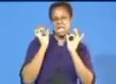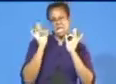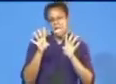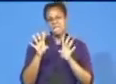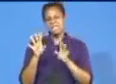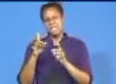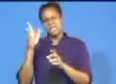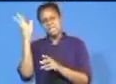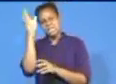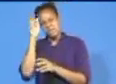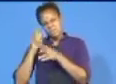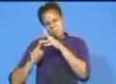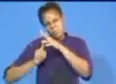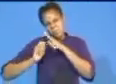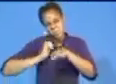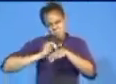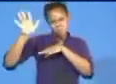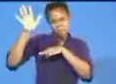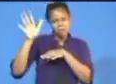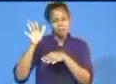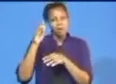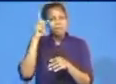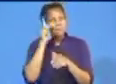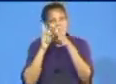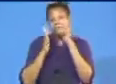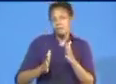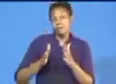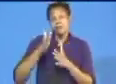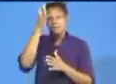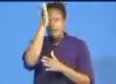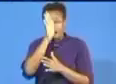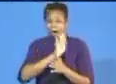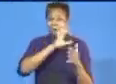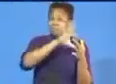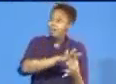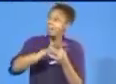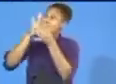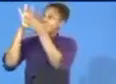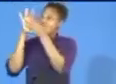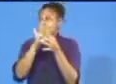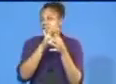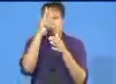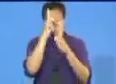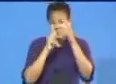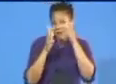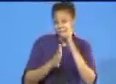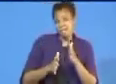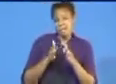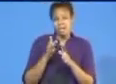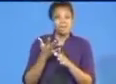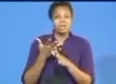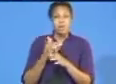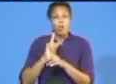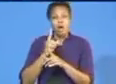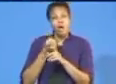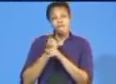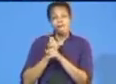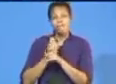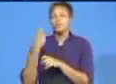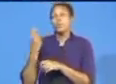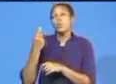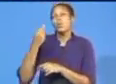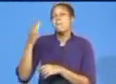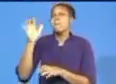prophet where I come from. There's a God-connected prophet where I come from. And if only my